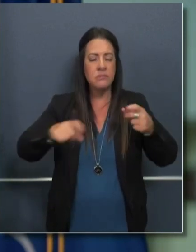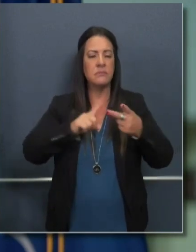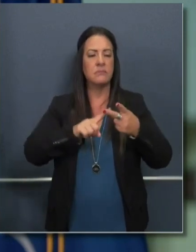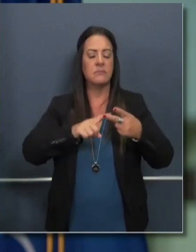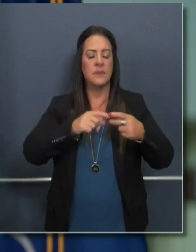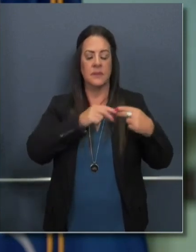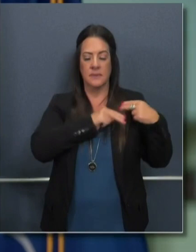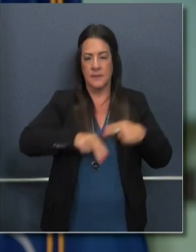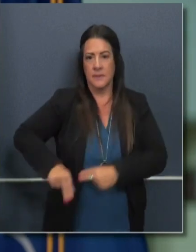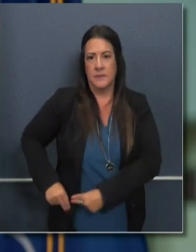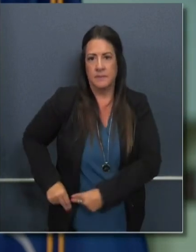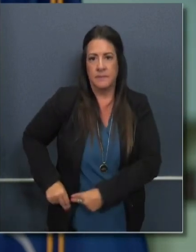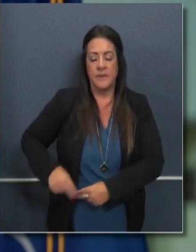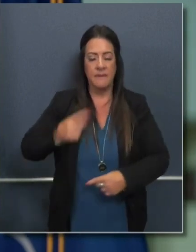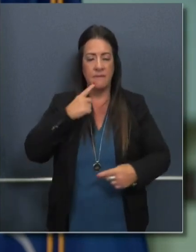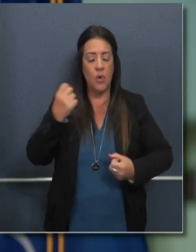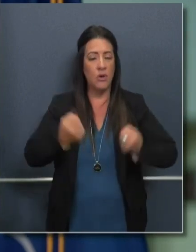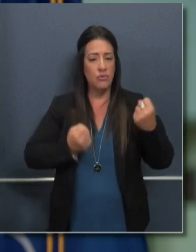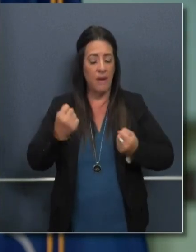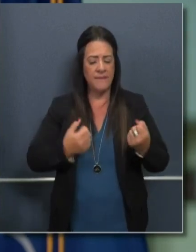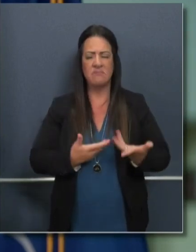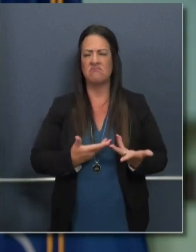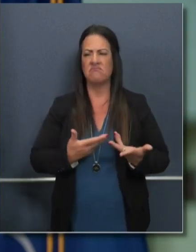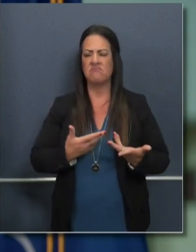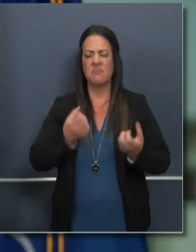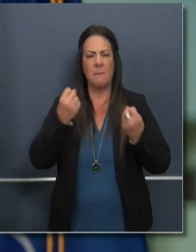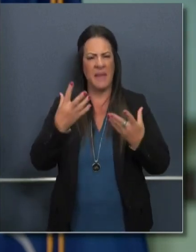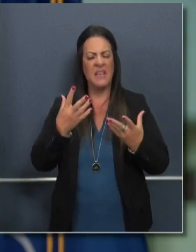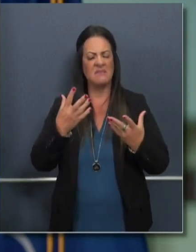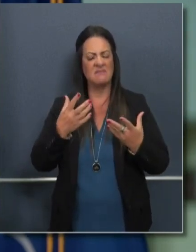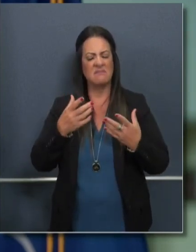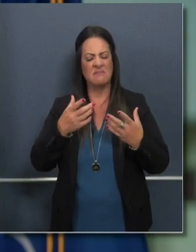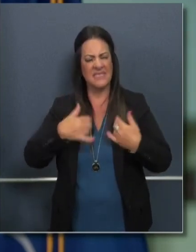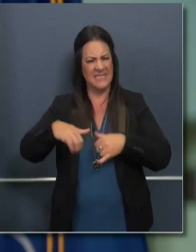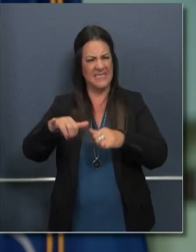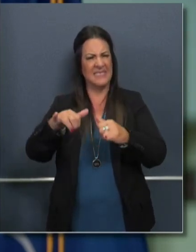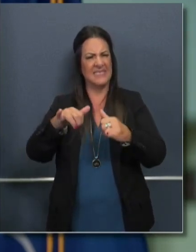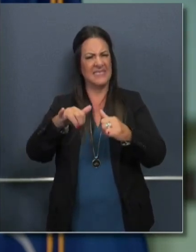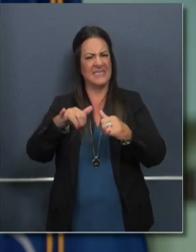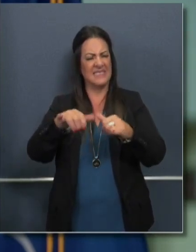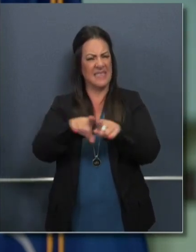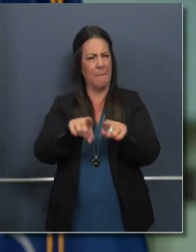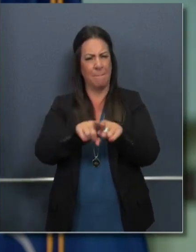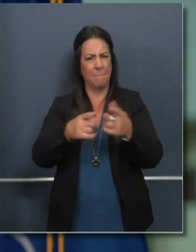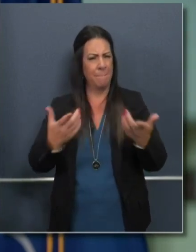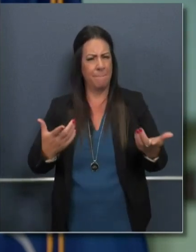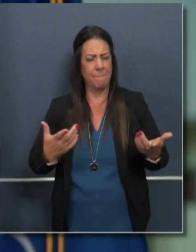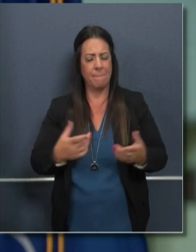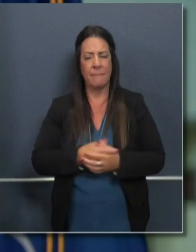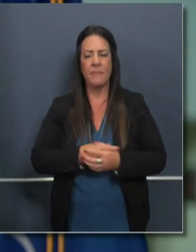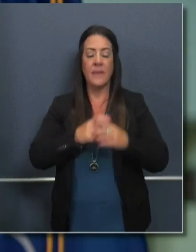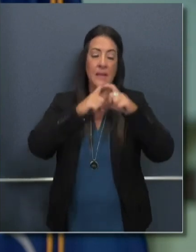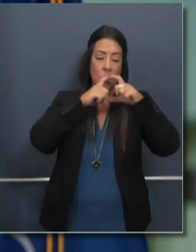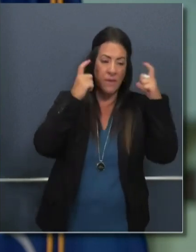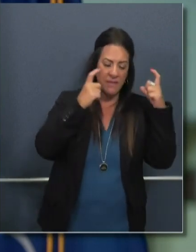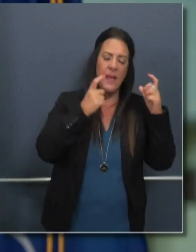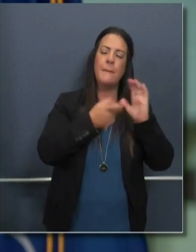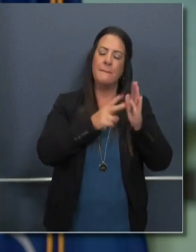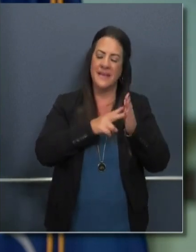belief, public health and safety requires, along those same lines, doing the equivalent, wearing a face mask,